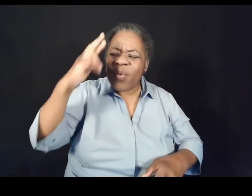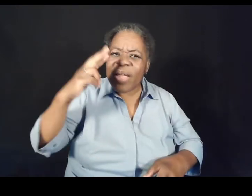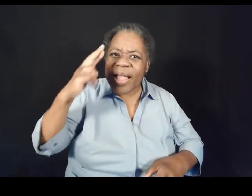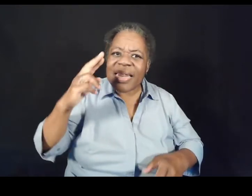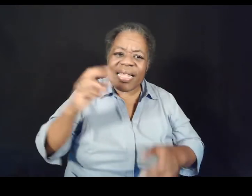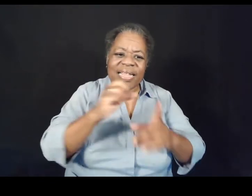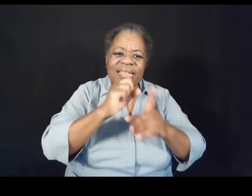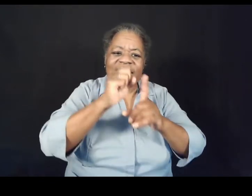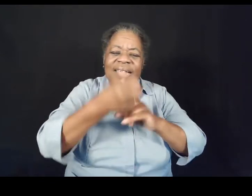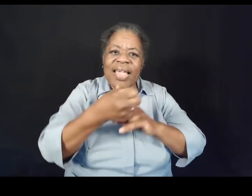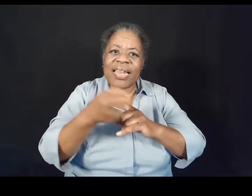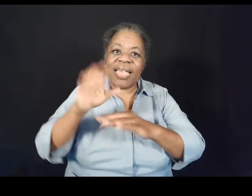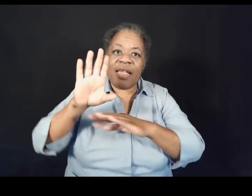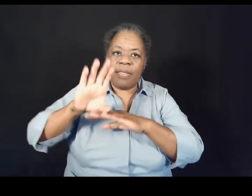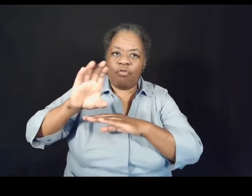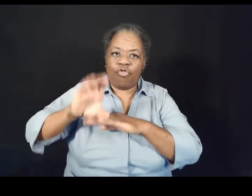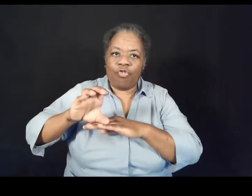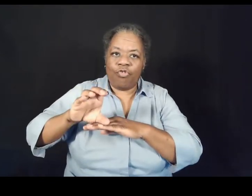in the church.